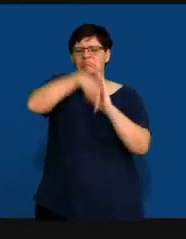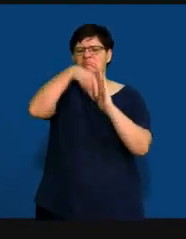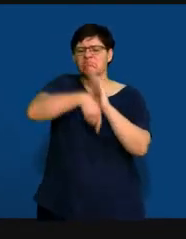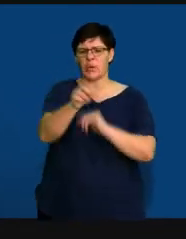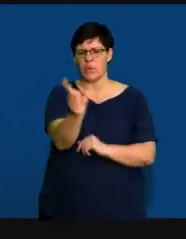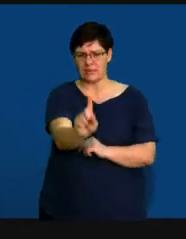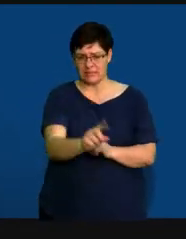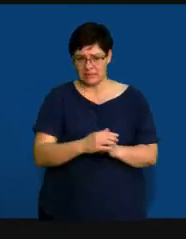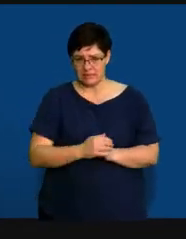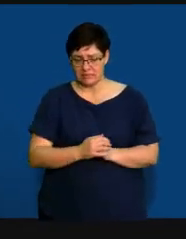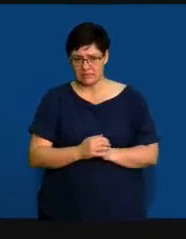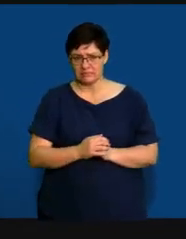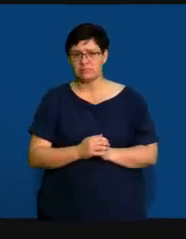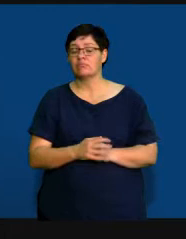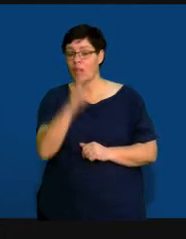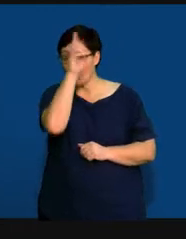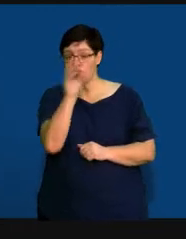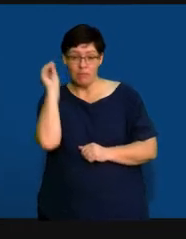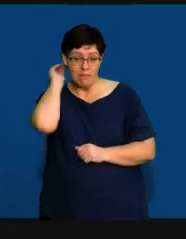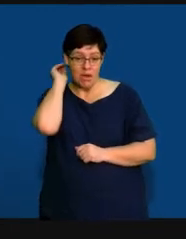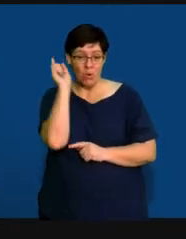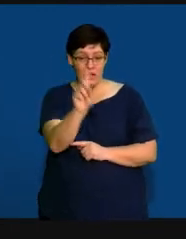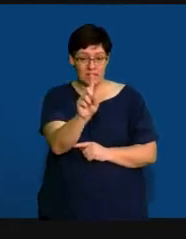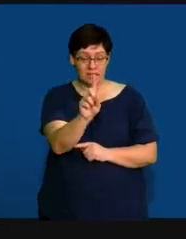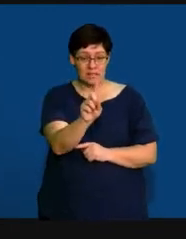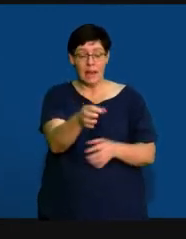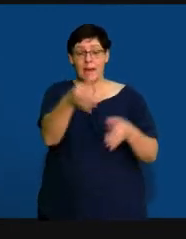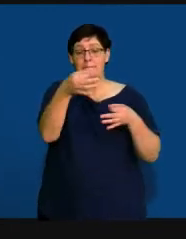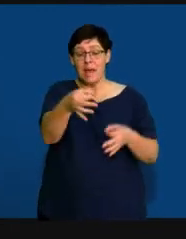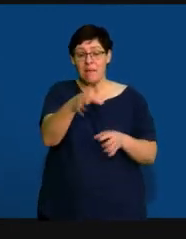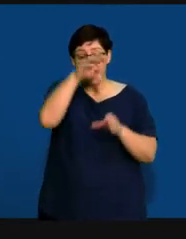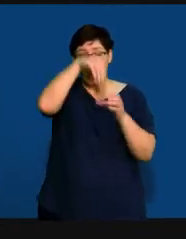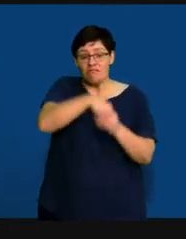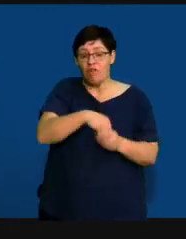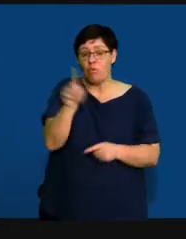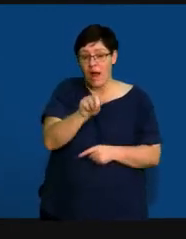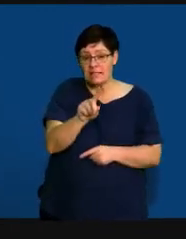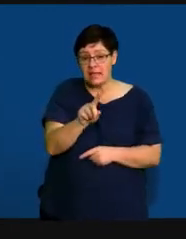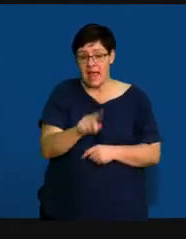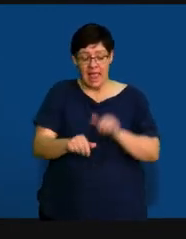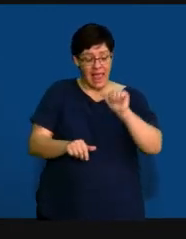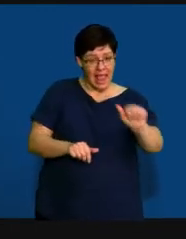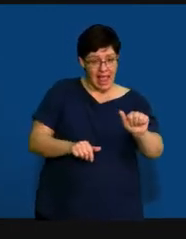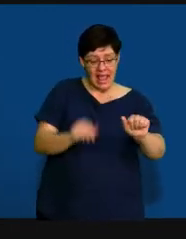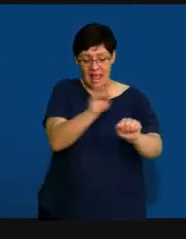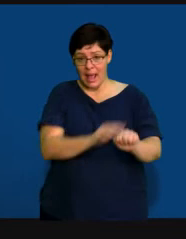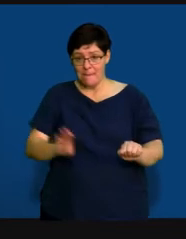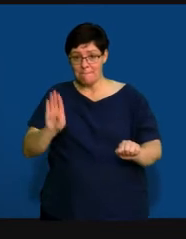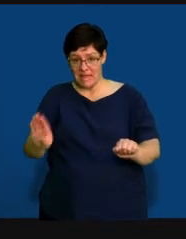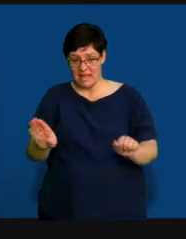about. So, remember the following. The paper consists of a section A and a section